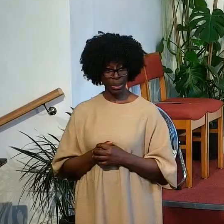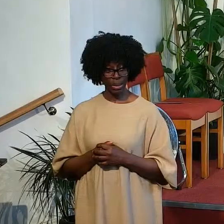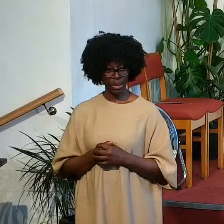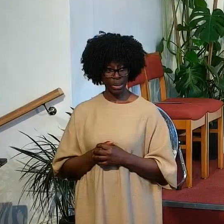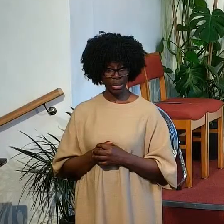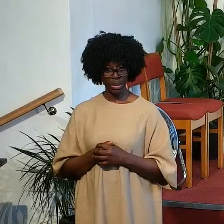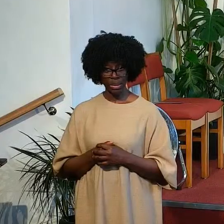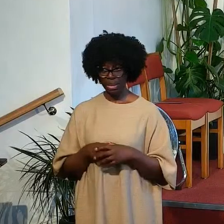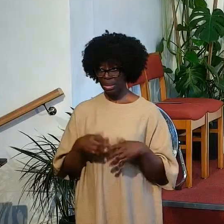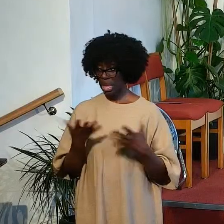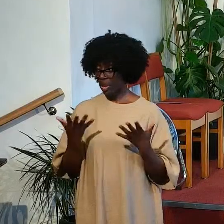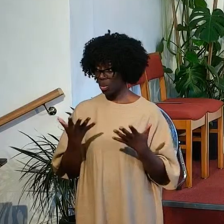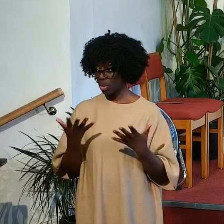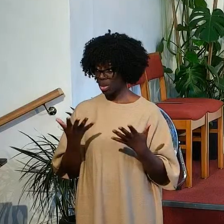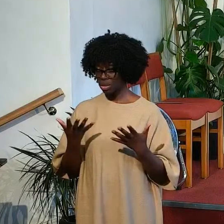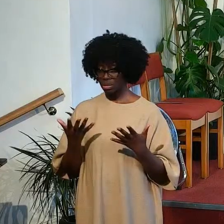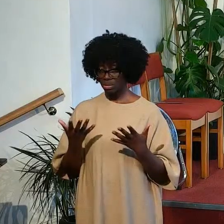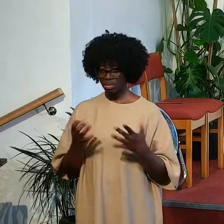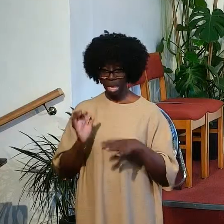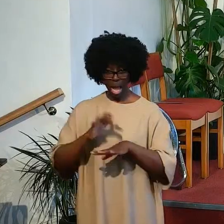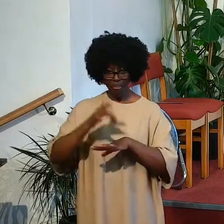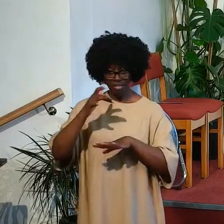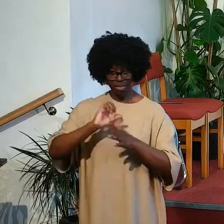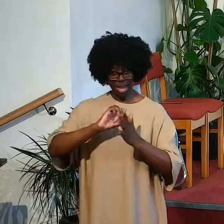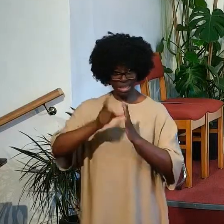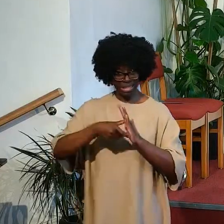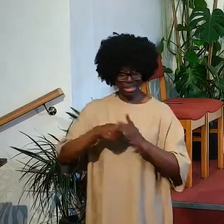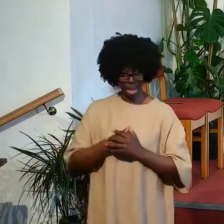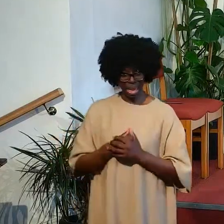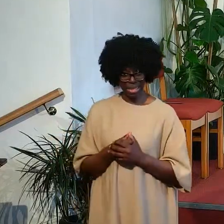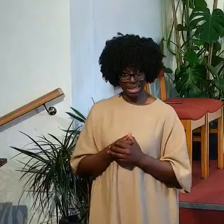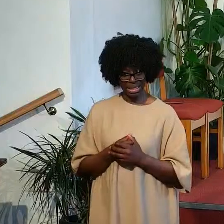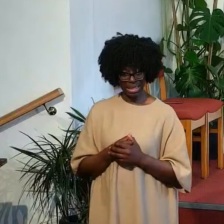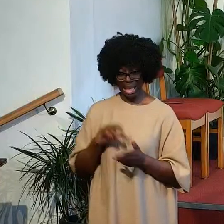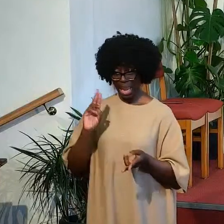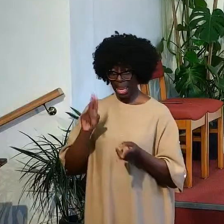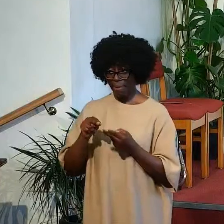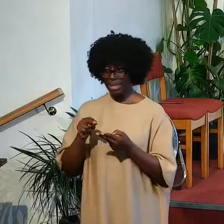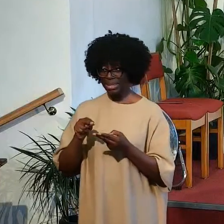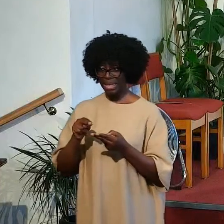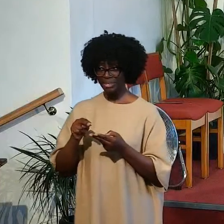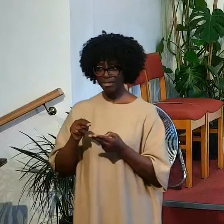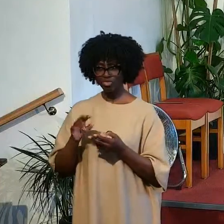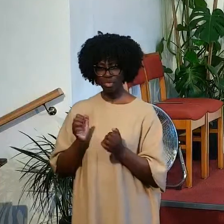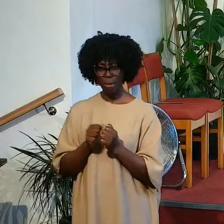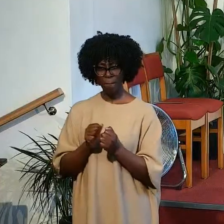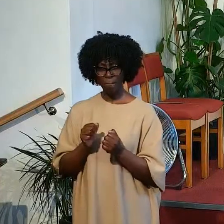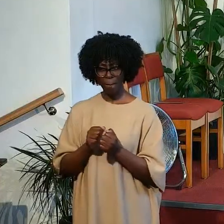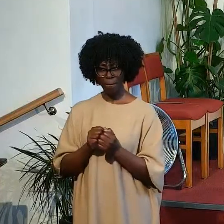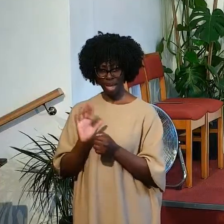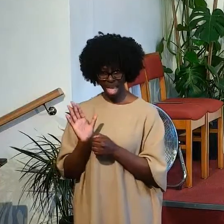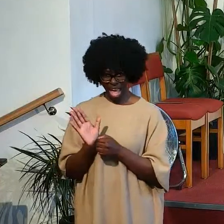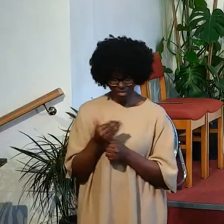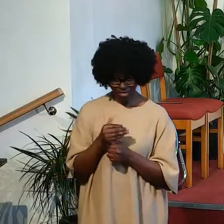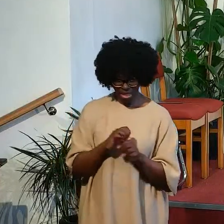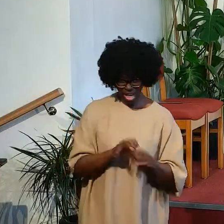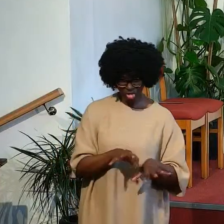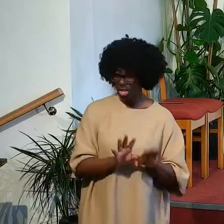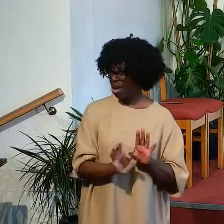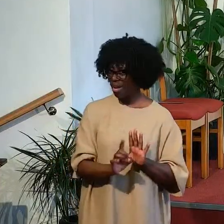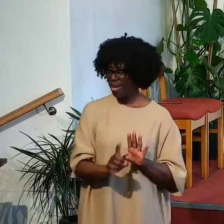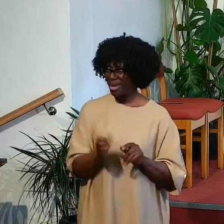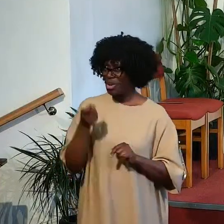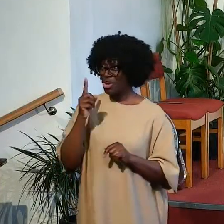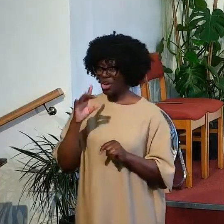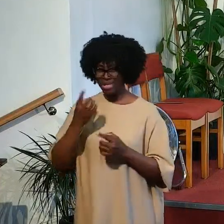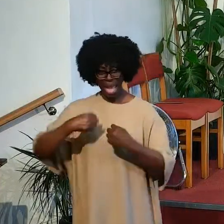disabilities and limitations, let us remember all is not lost. God is our maker. He is our restorer, and